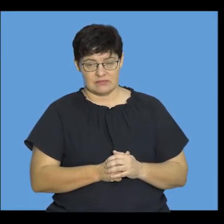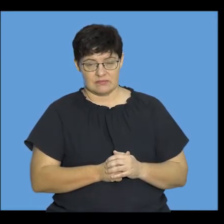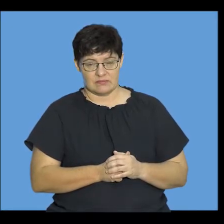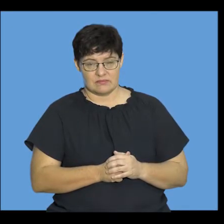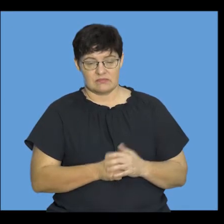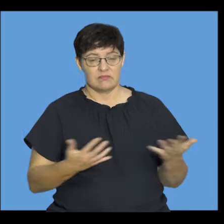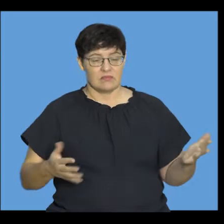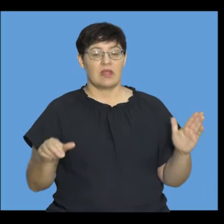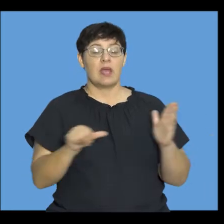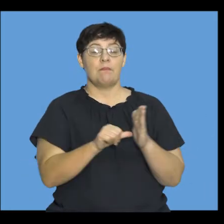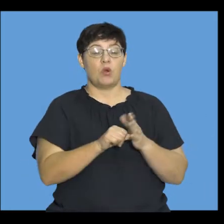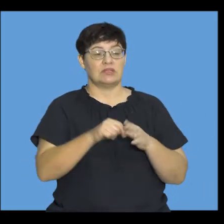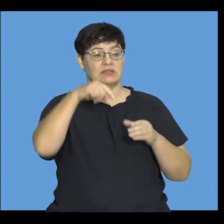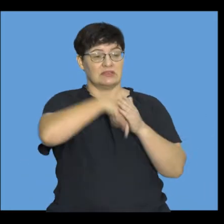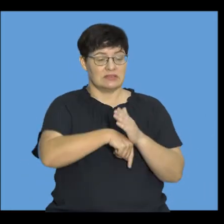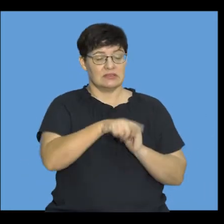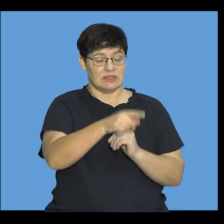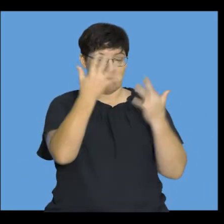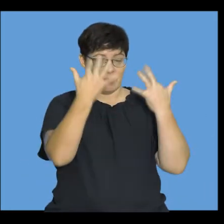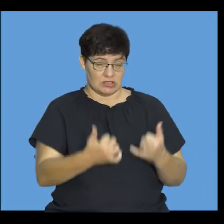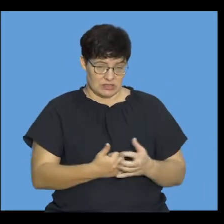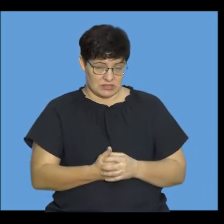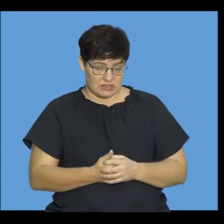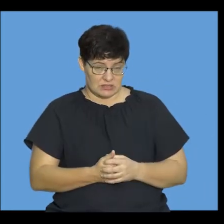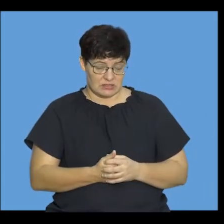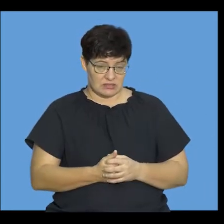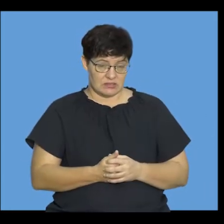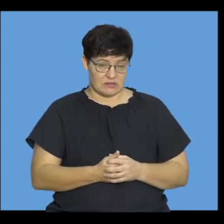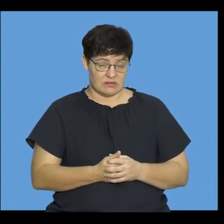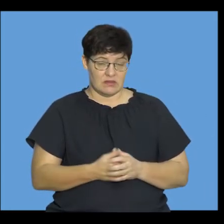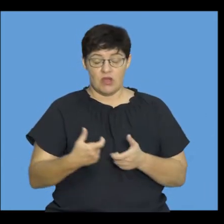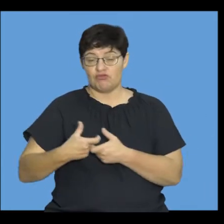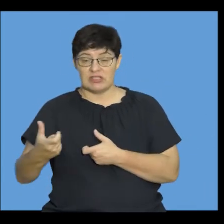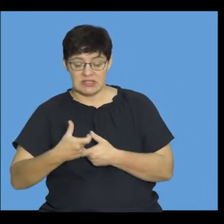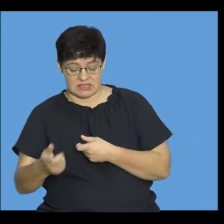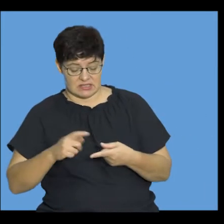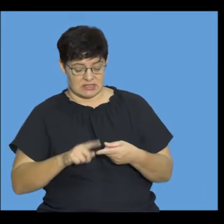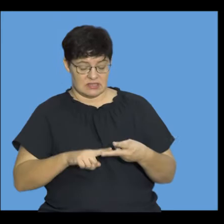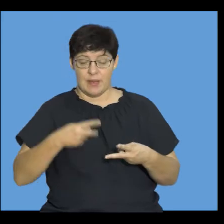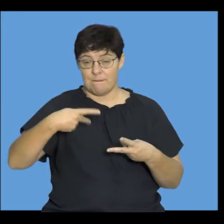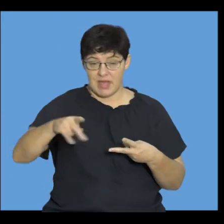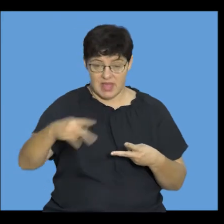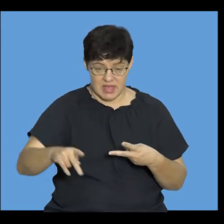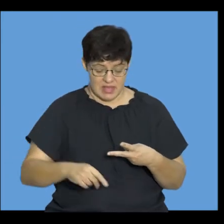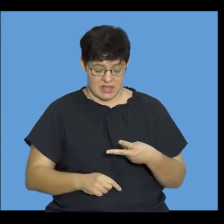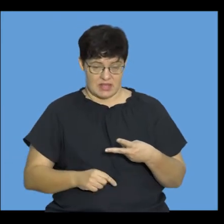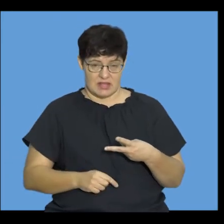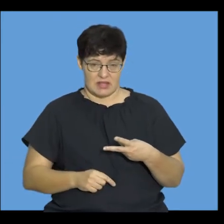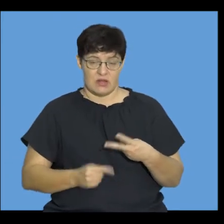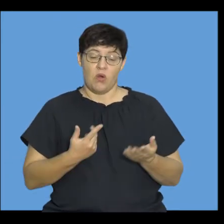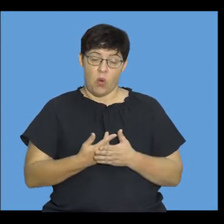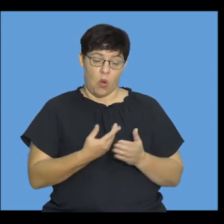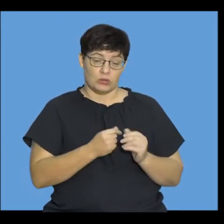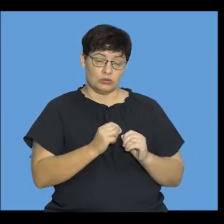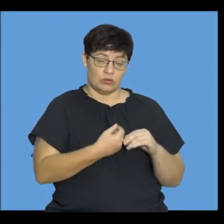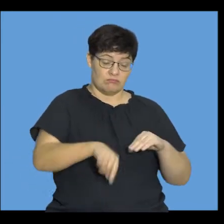Okay, what are the important components of my budget? We spoke about receipts, the payments, right? You'll either have a